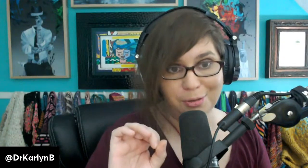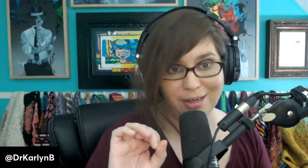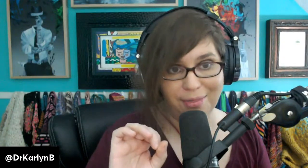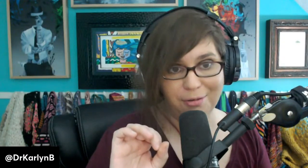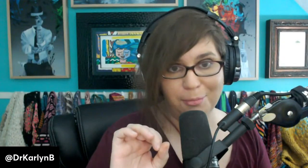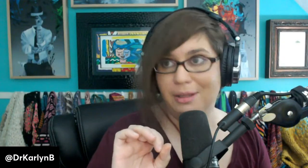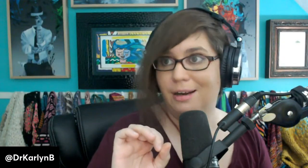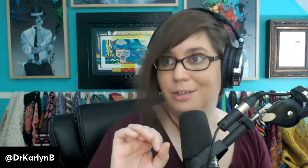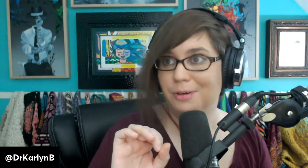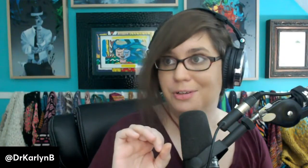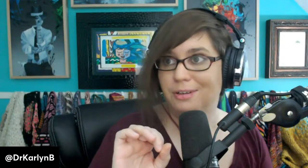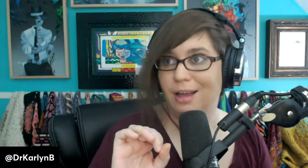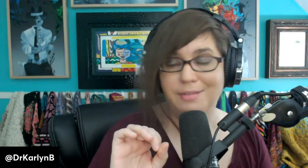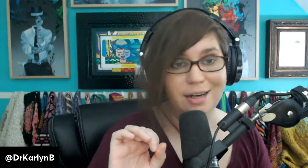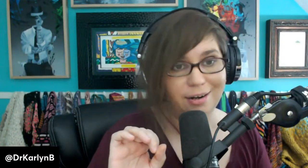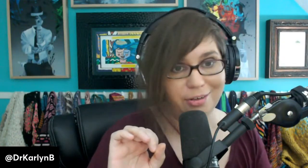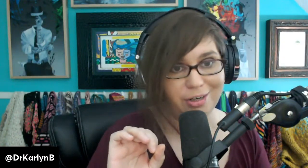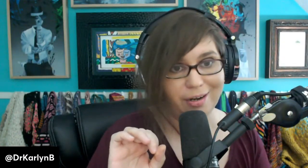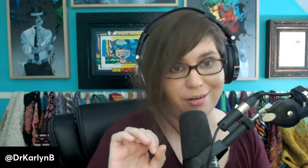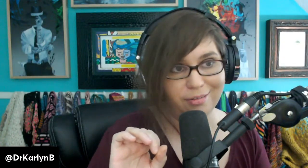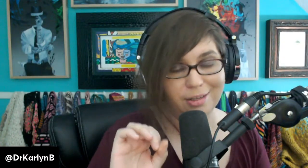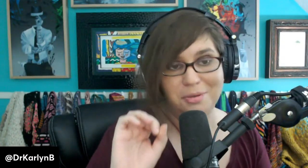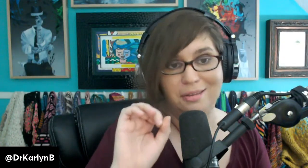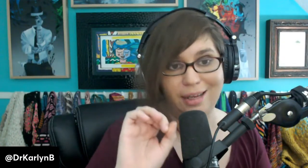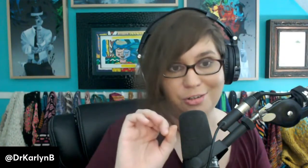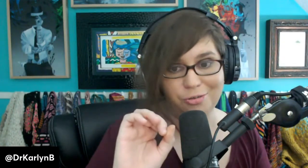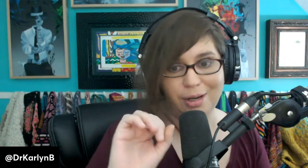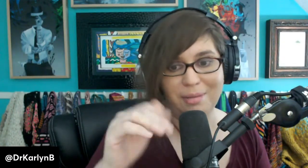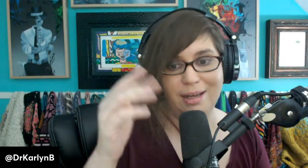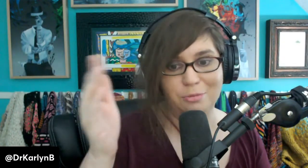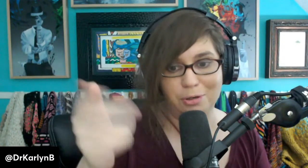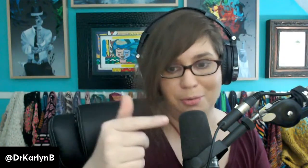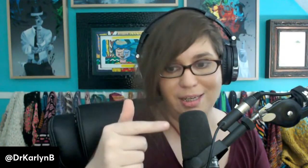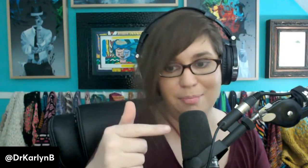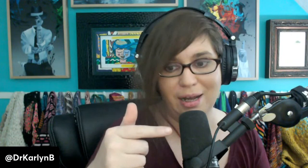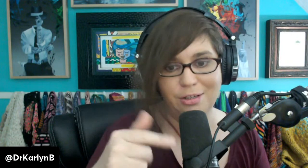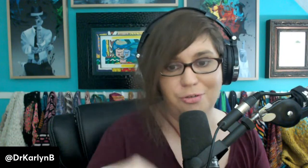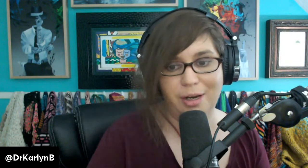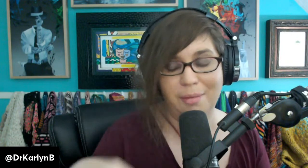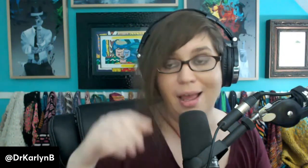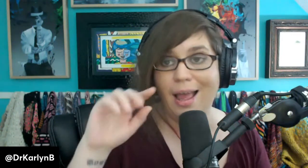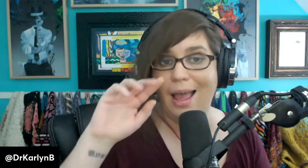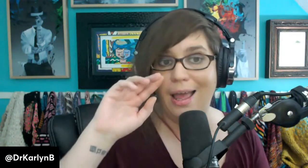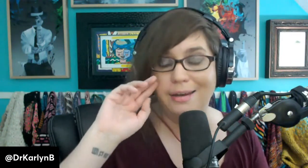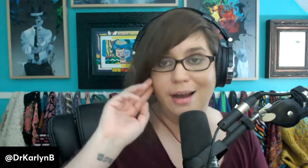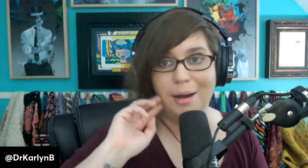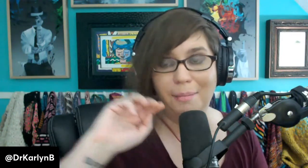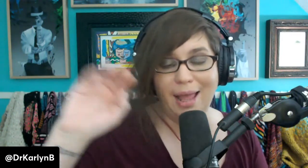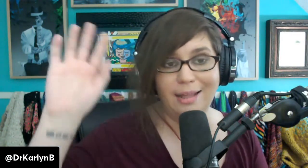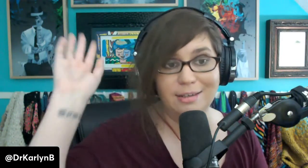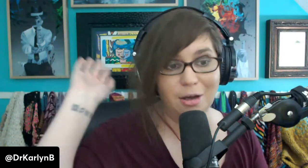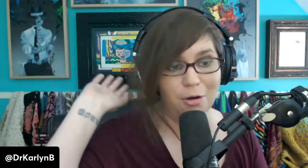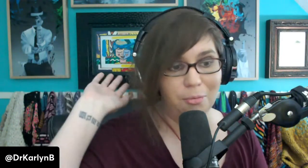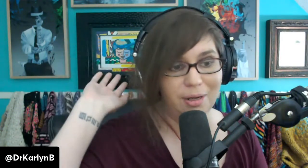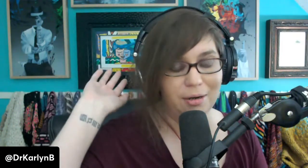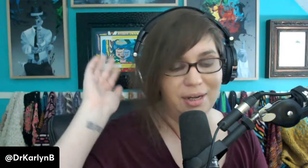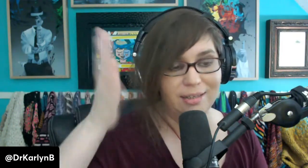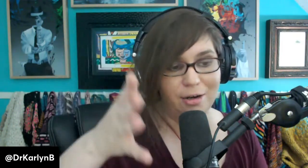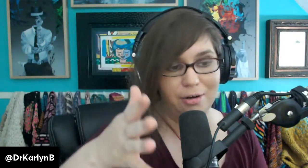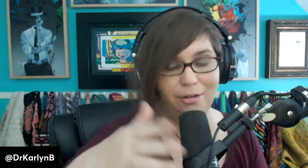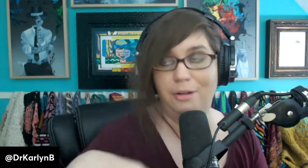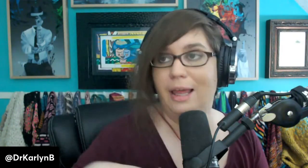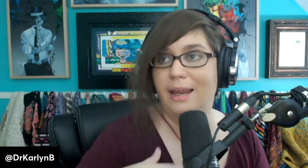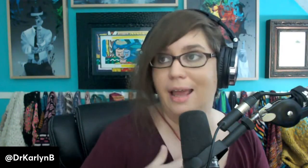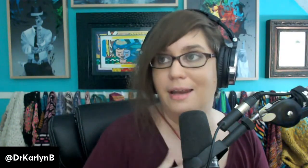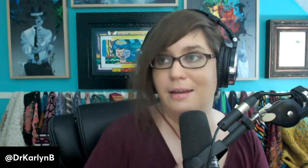Because we're doing Nothing Remotely Controversial live tonight on the channel. This was a late stream because we were doing Spy Stream. And so we got